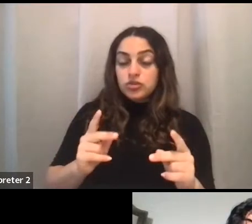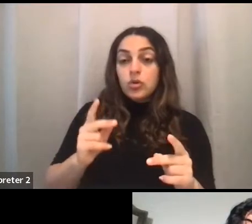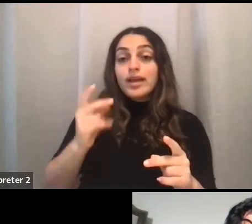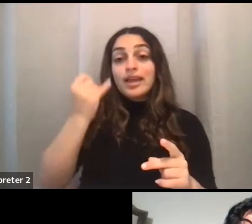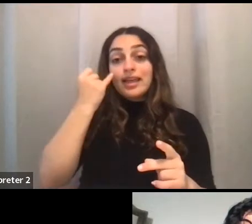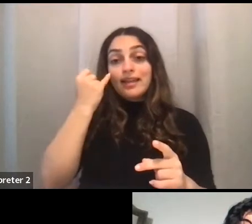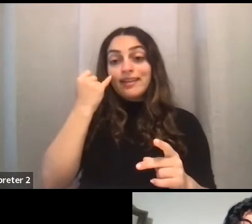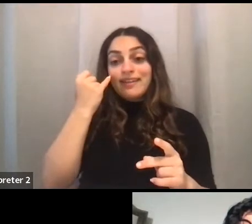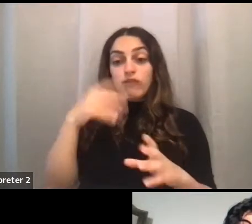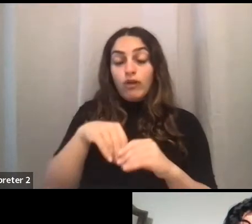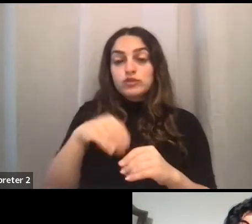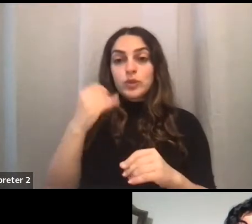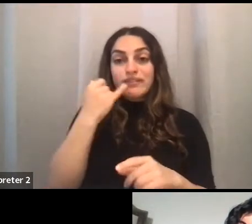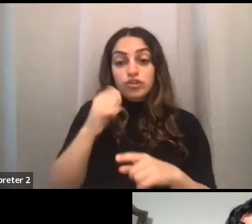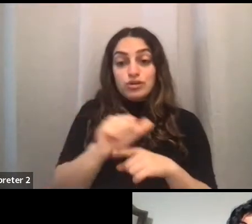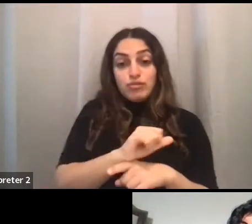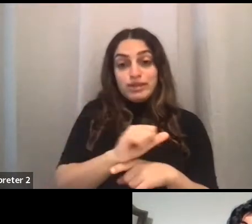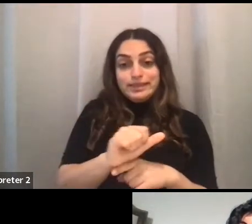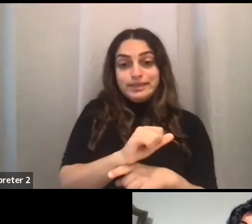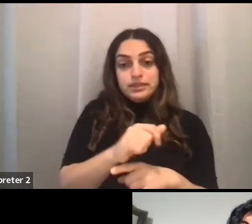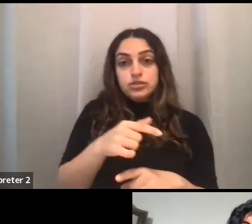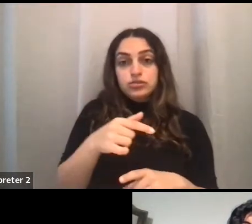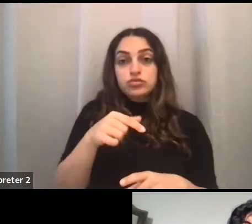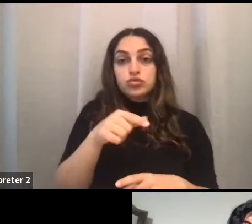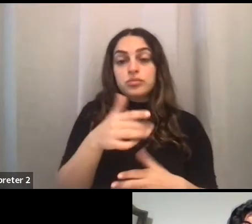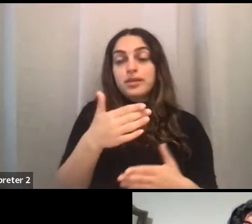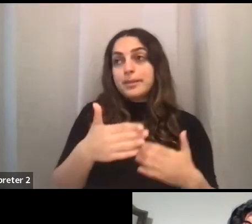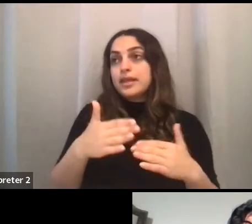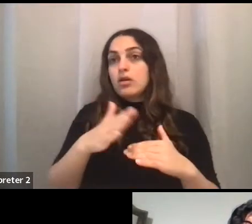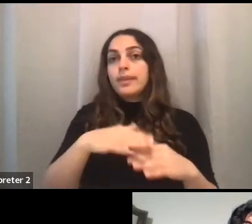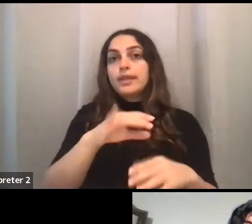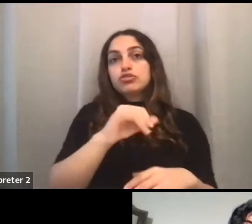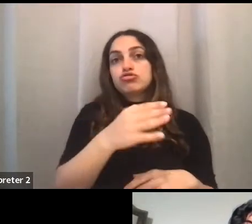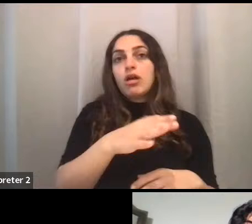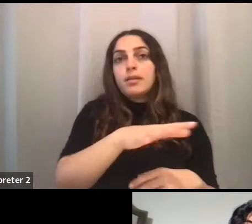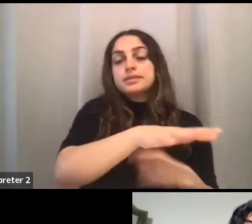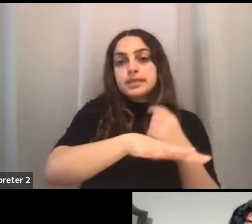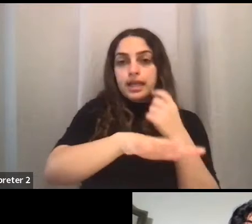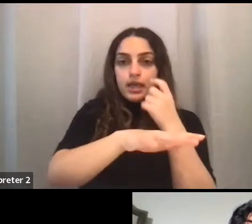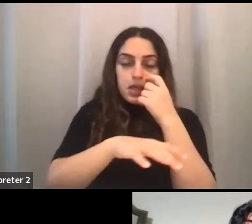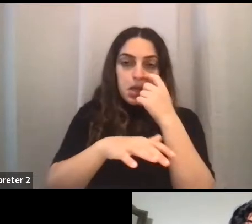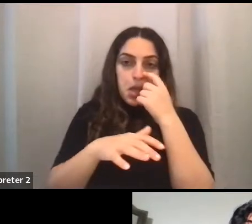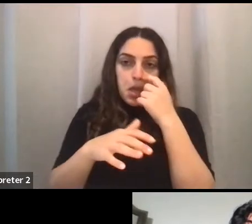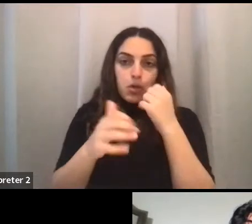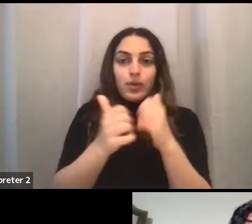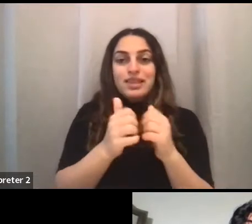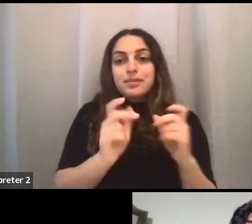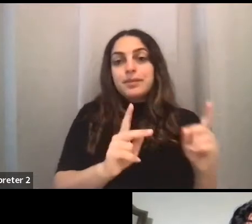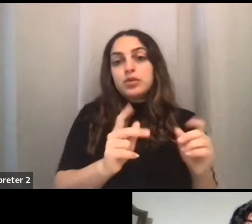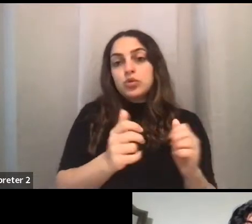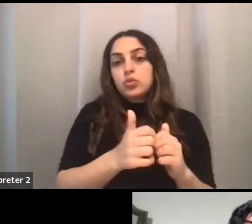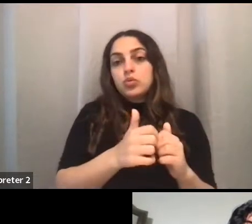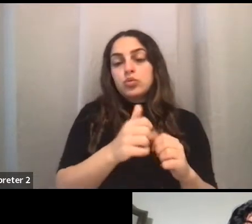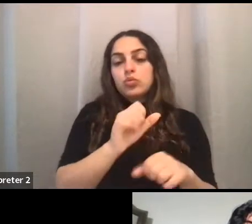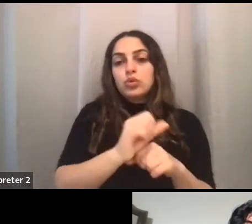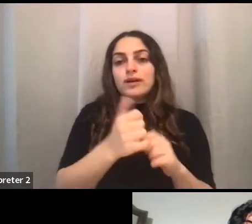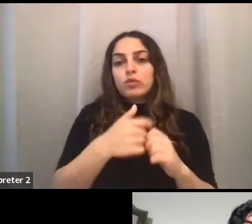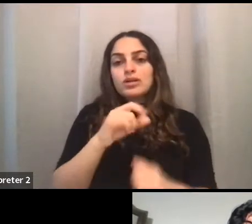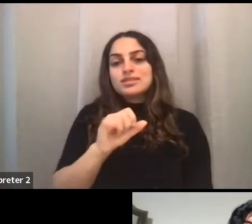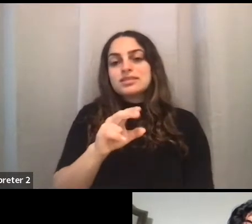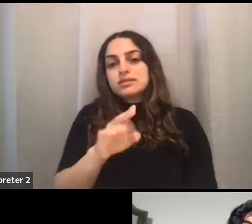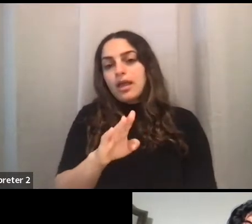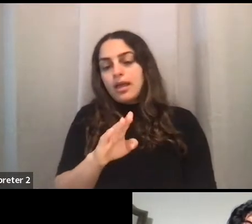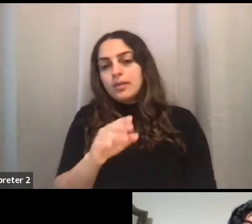you're you know in the apprenticeship but you might be on a job site with folks who work for subs and primes and